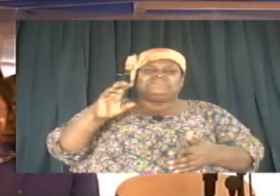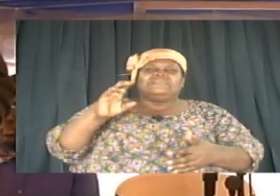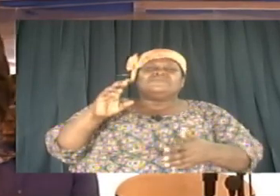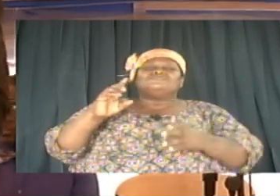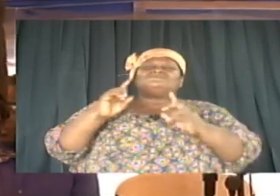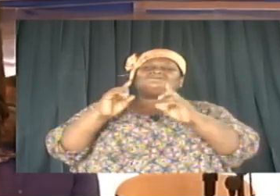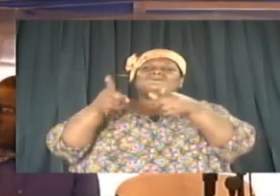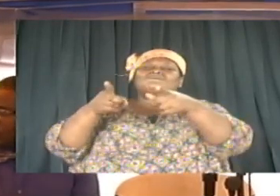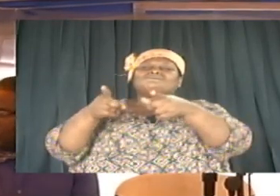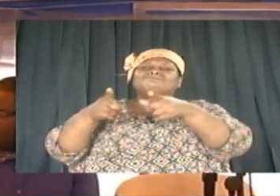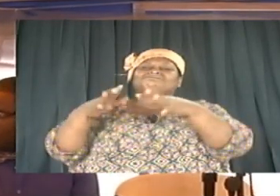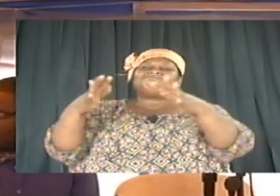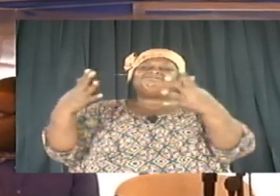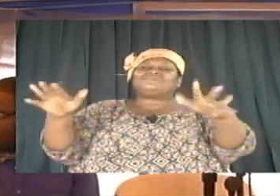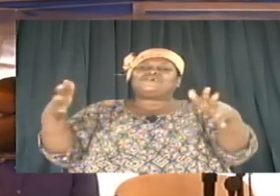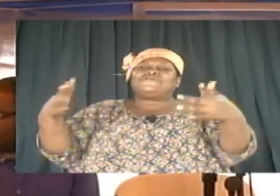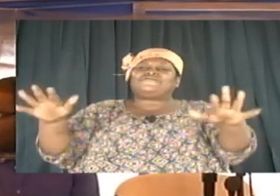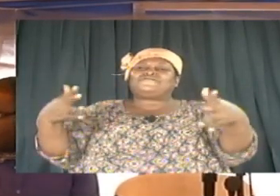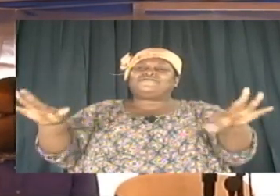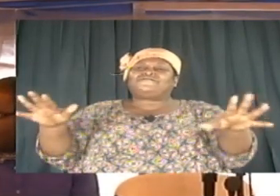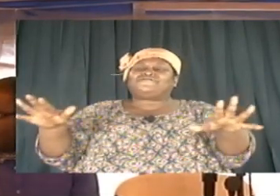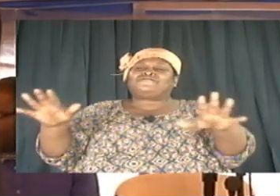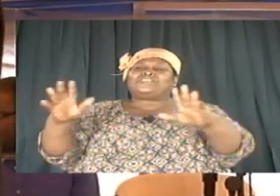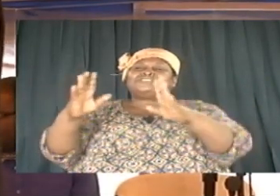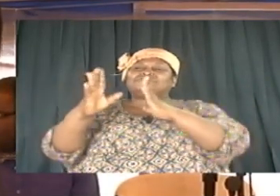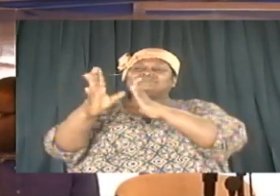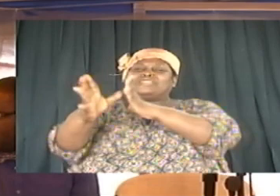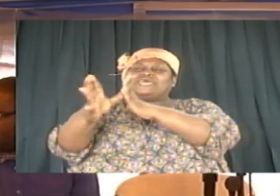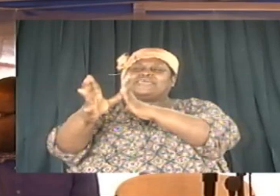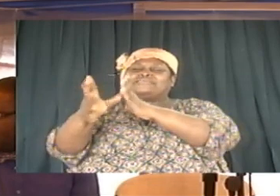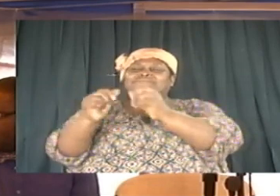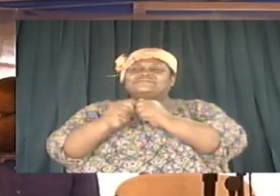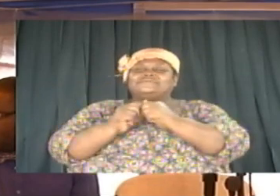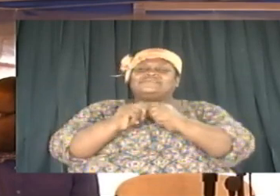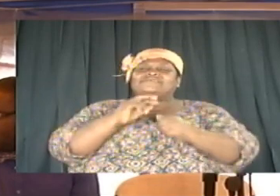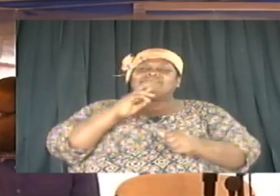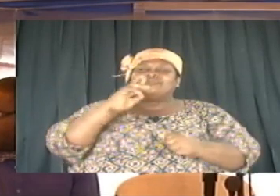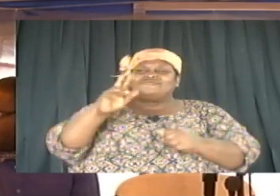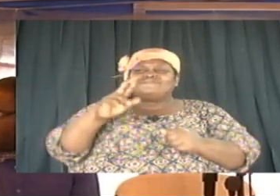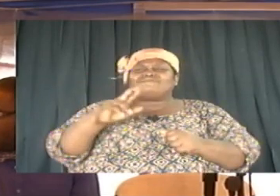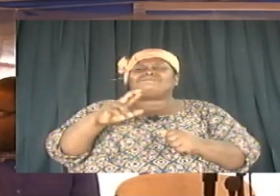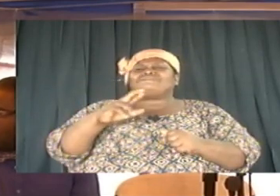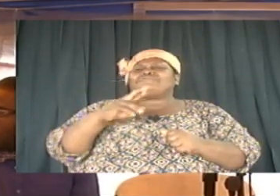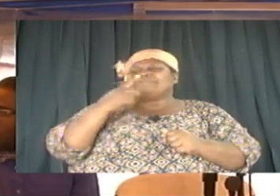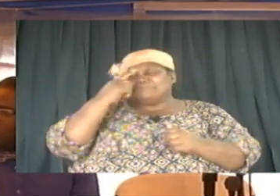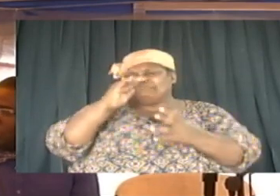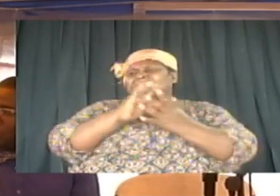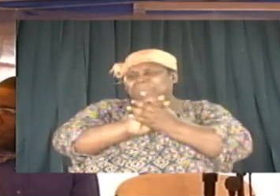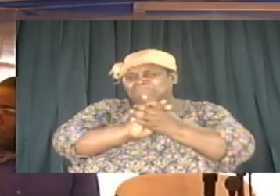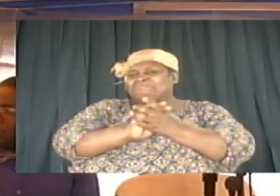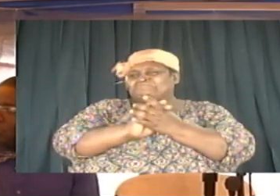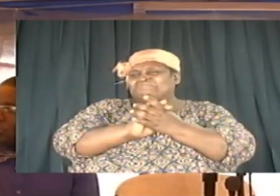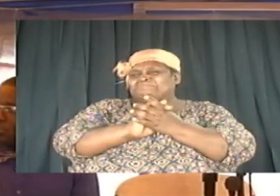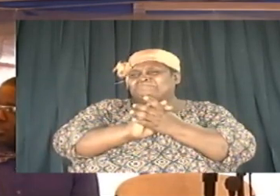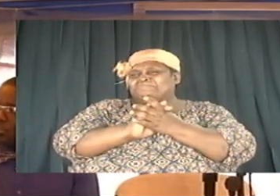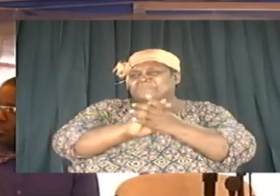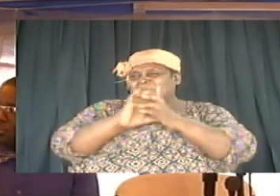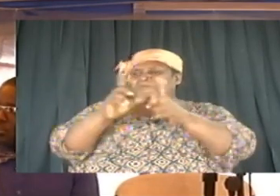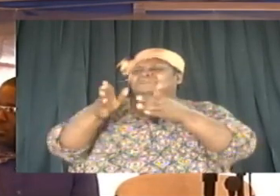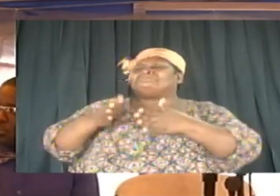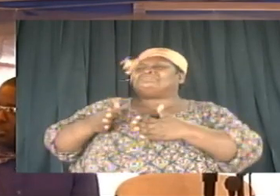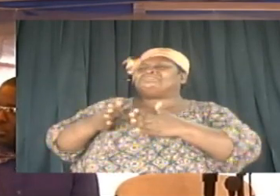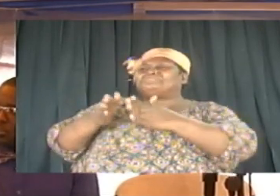to the finish line. I really feel that we are coming around, coming onto the straight, and I want